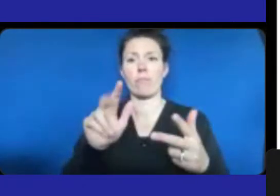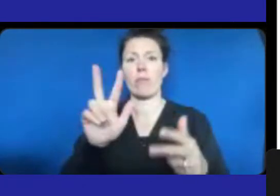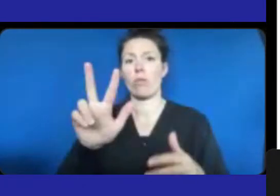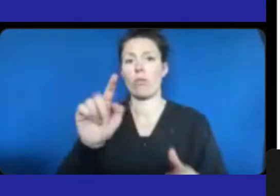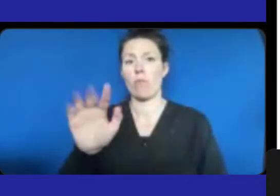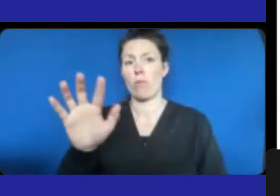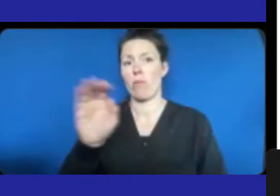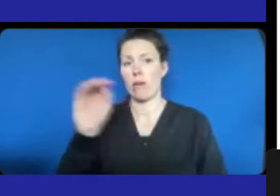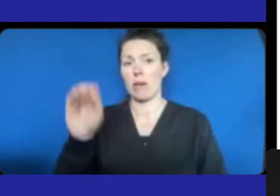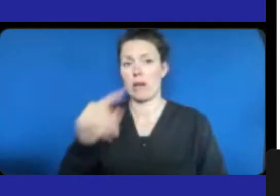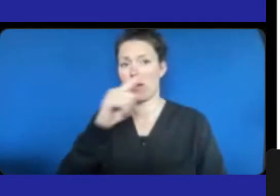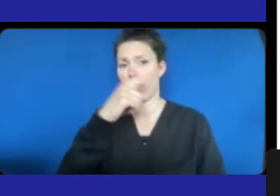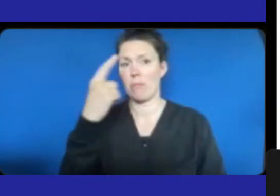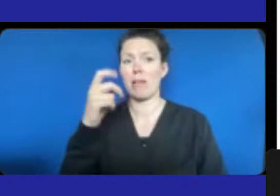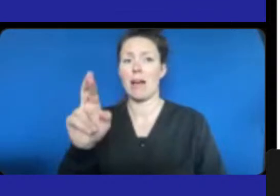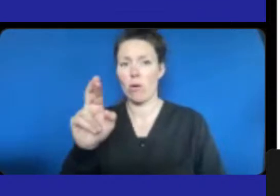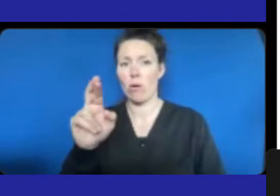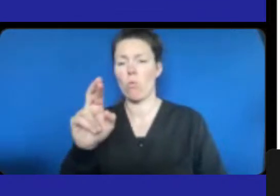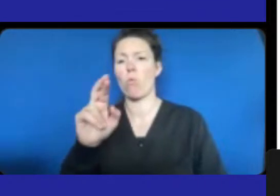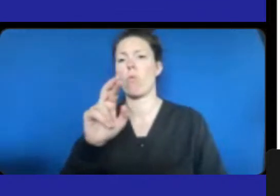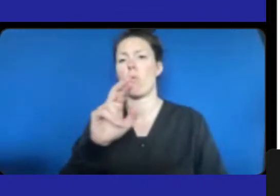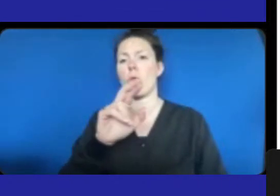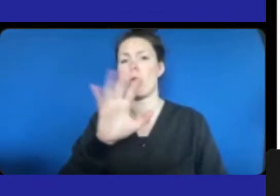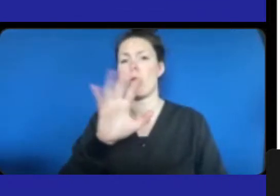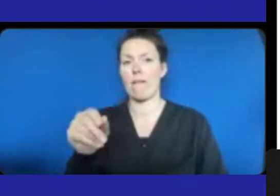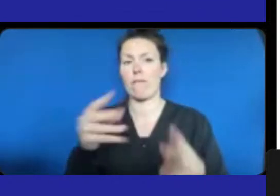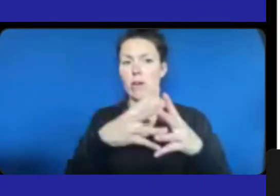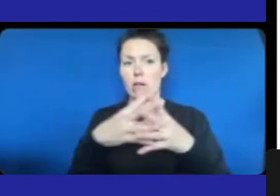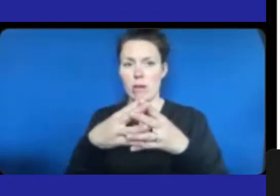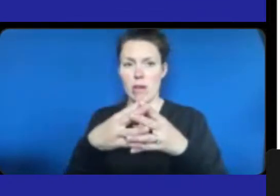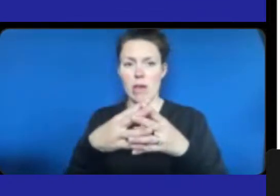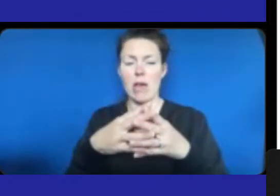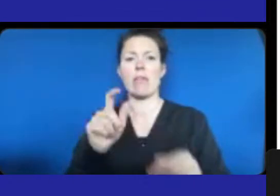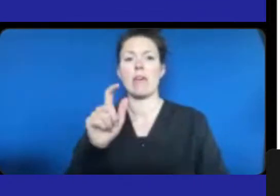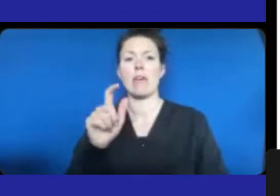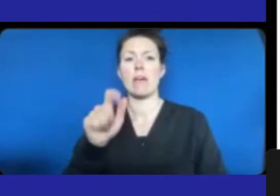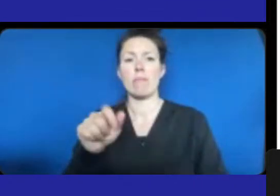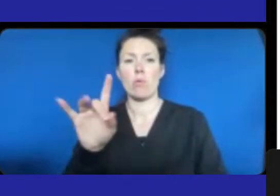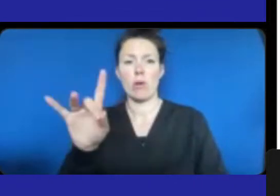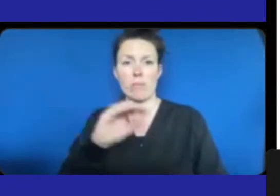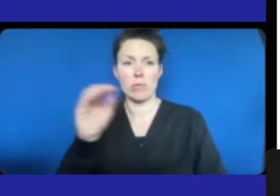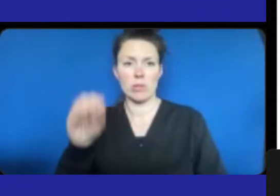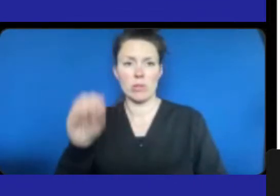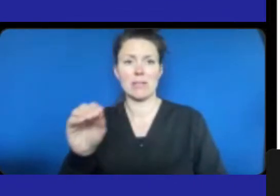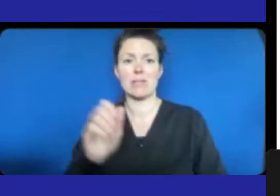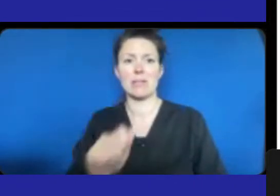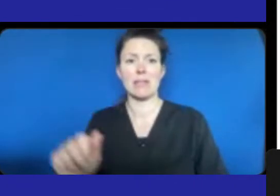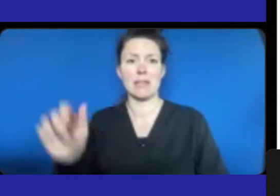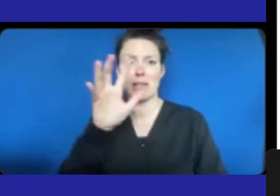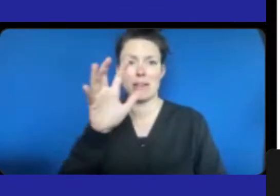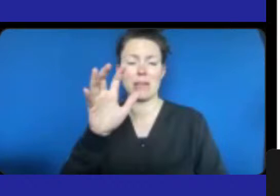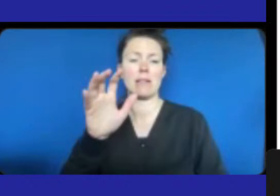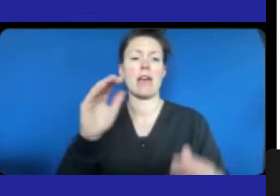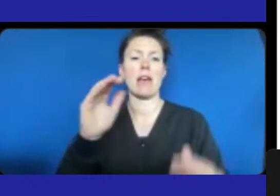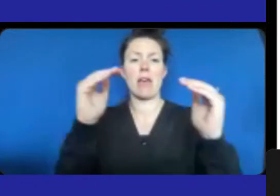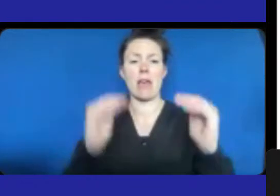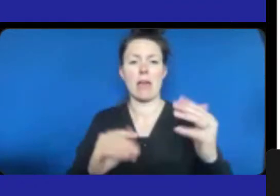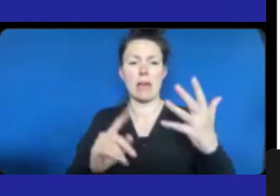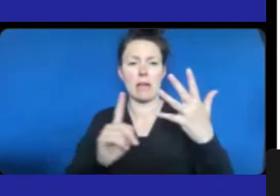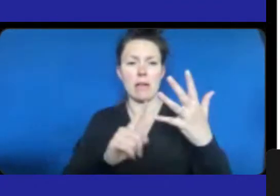3.5% Black or African American, 8.8% Asian, and then 1.1% Hispanic or Latino.